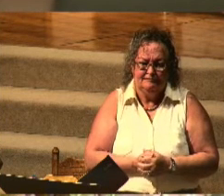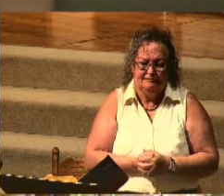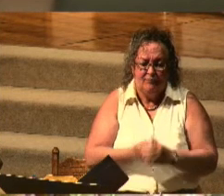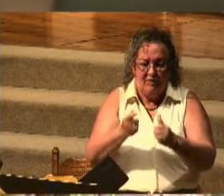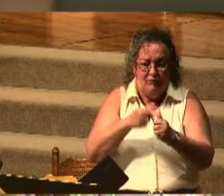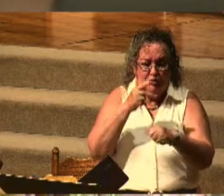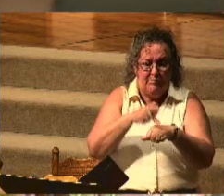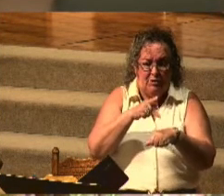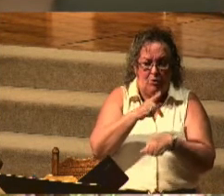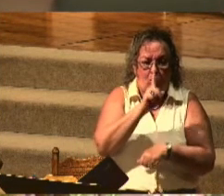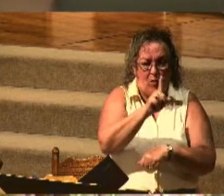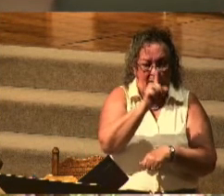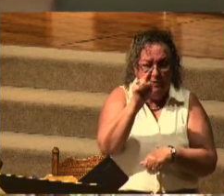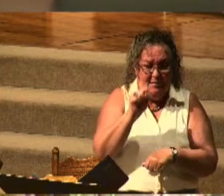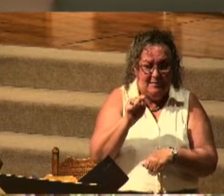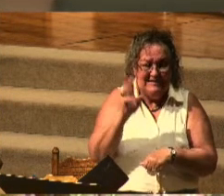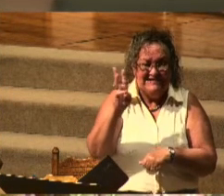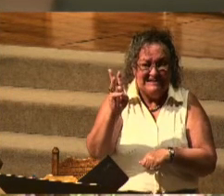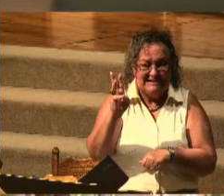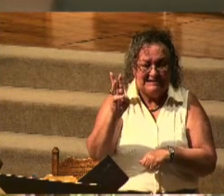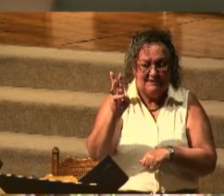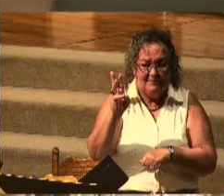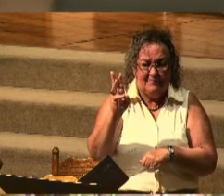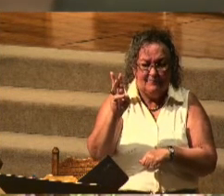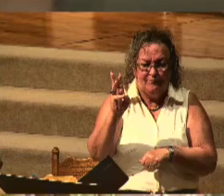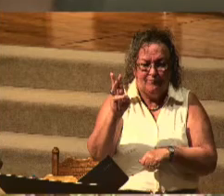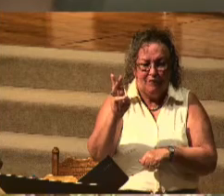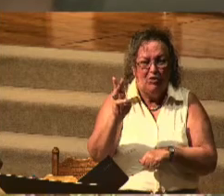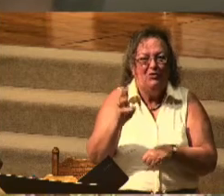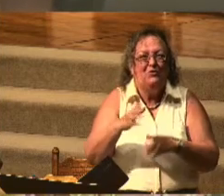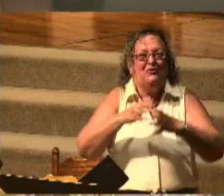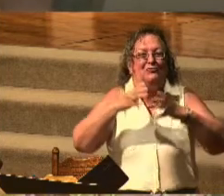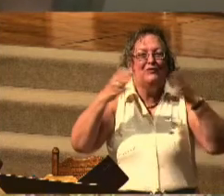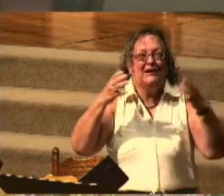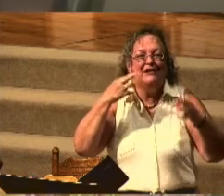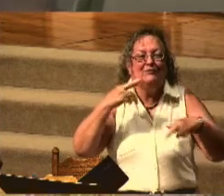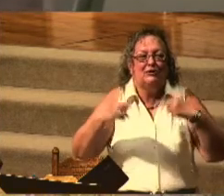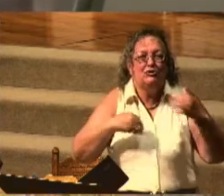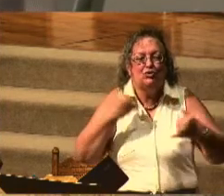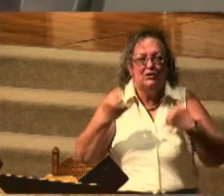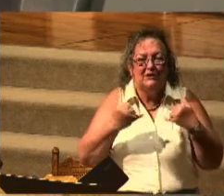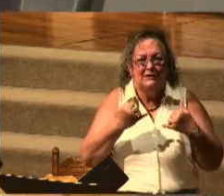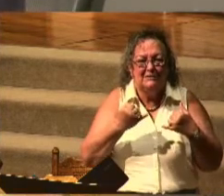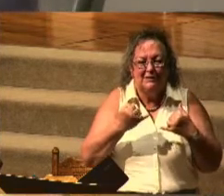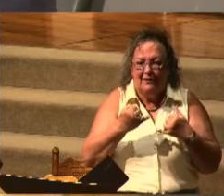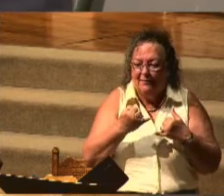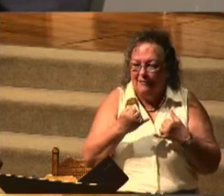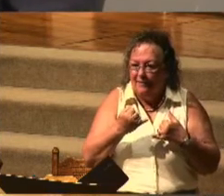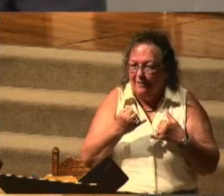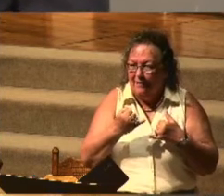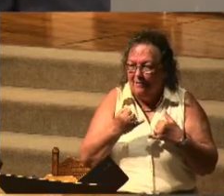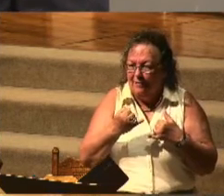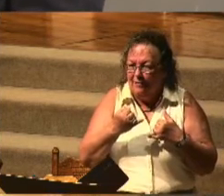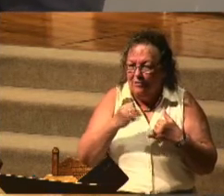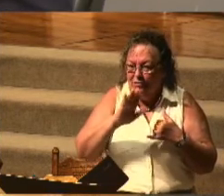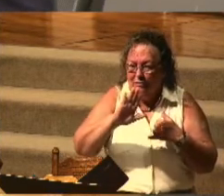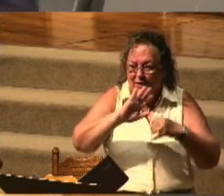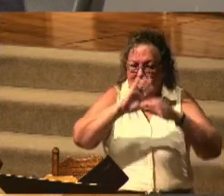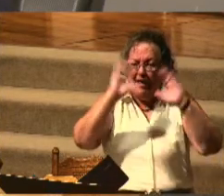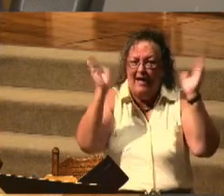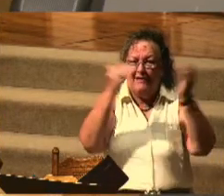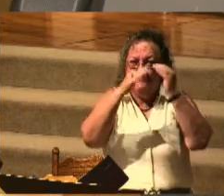1 Peter 1:6. "Wherein you greatly rejoice, though now for a season, if need be, you're in heaven is through